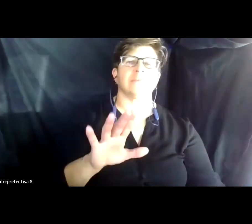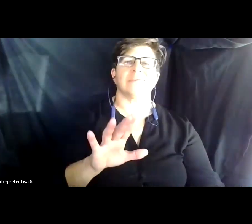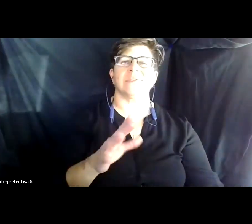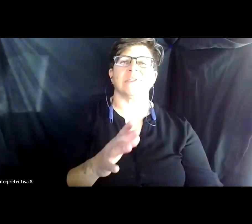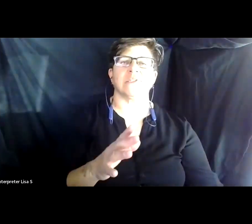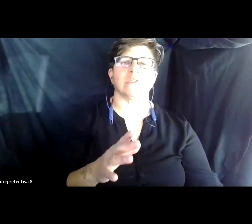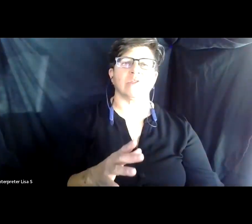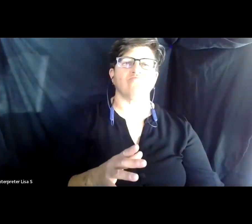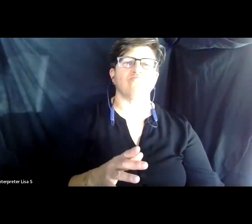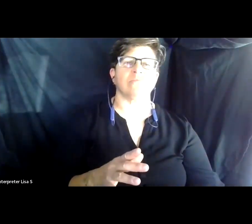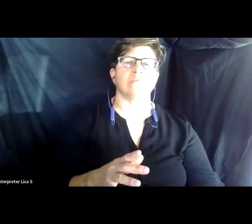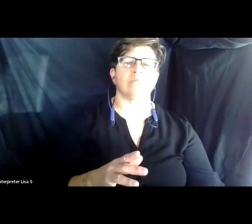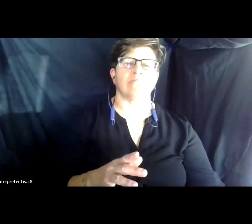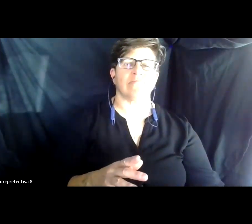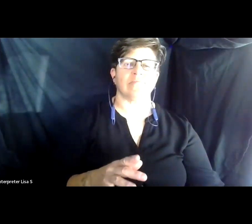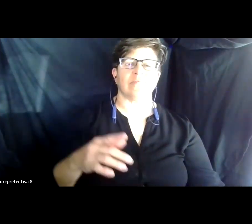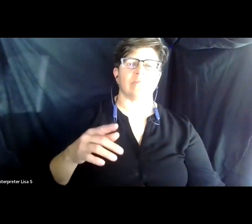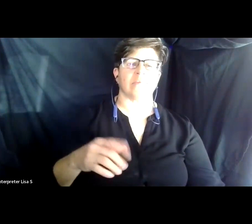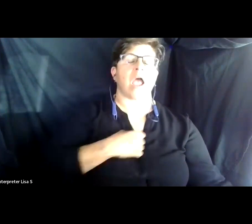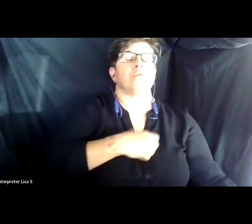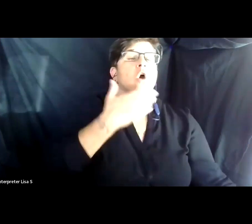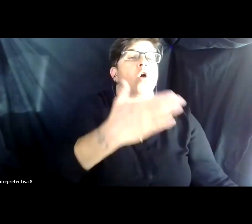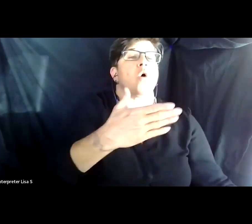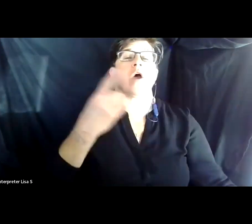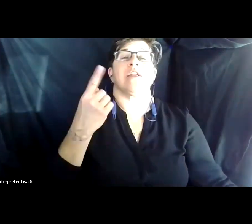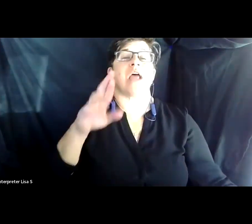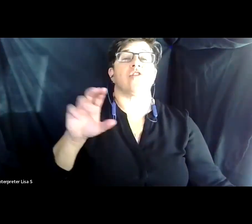of genetic testing. So I'm sorry, go ahead, Dr. Sharon.